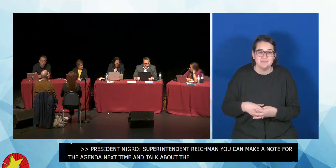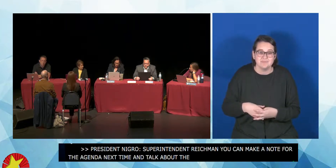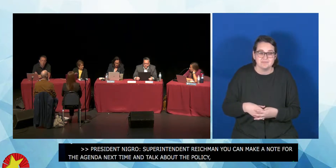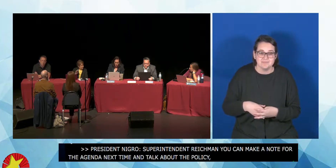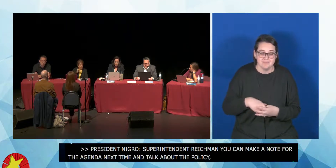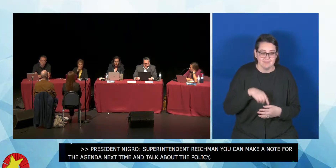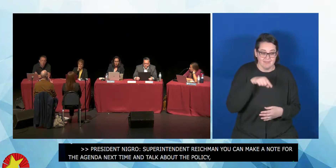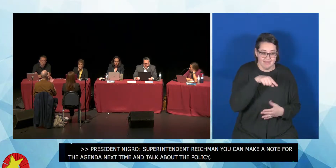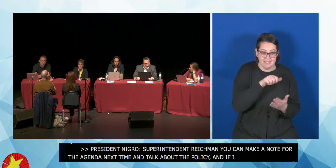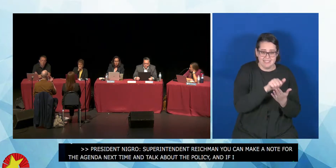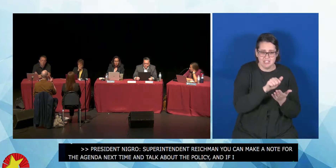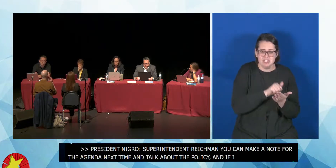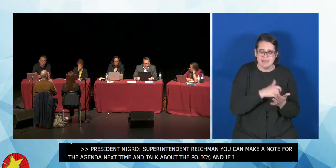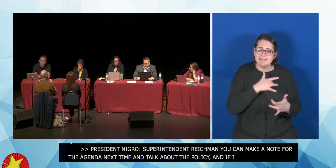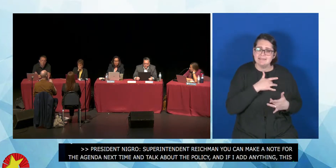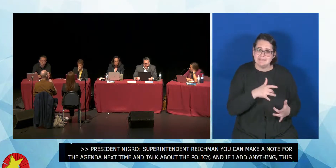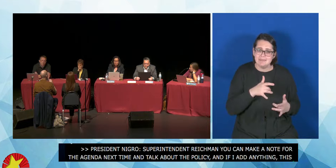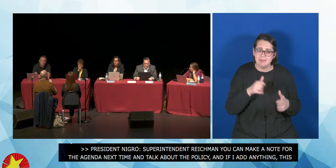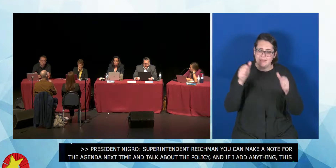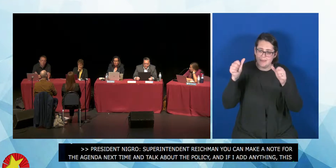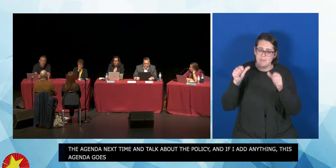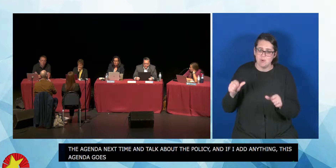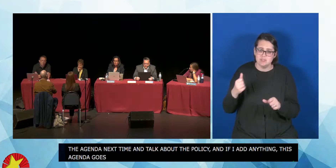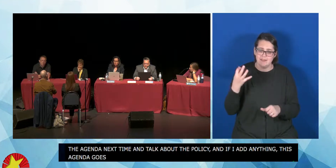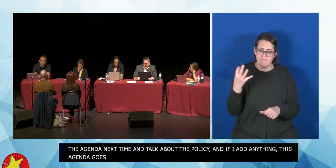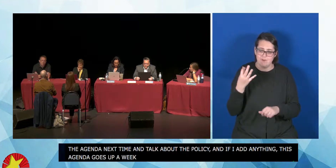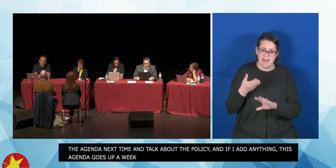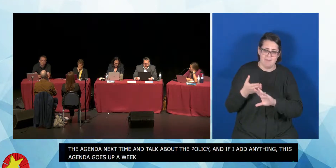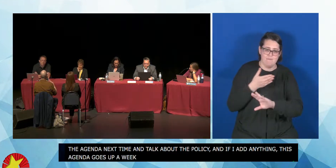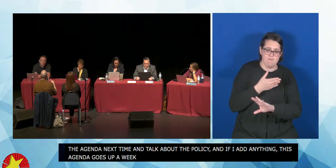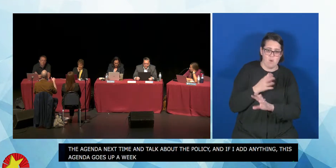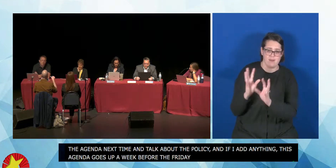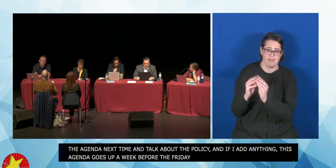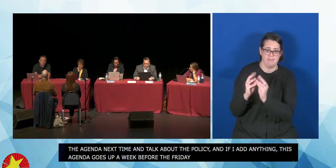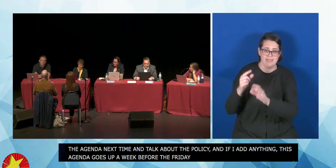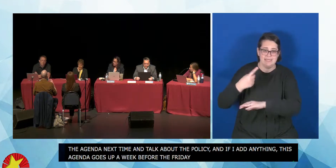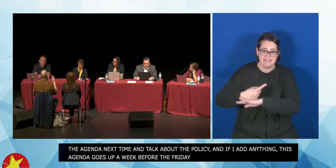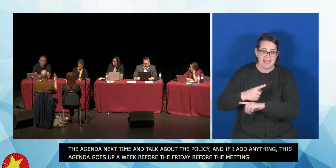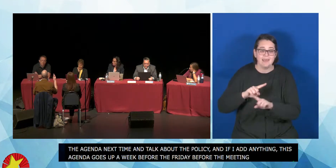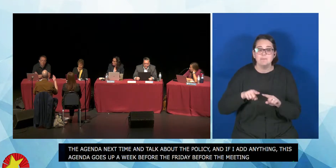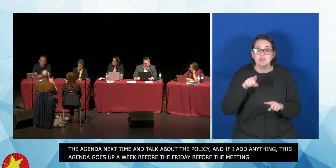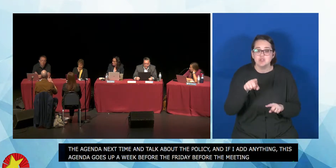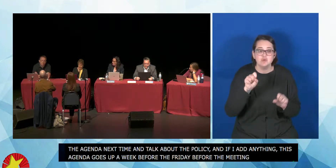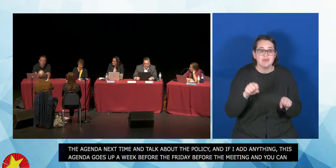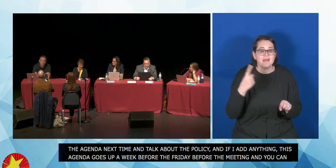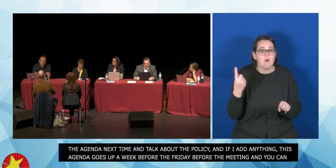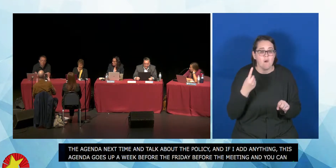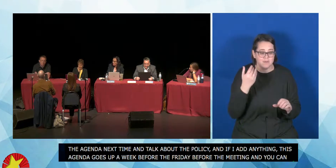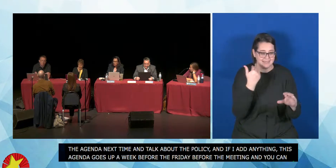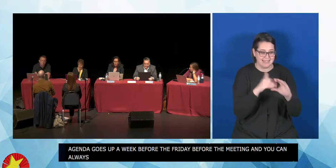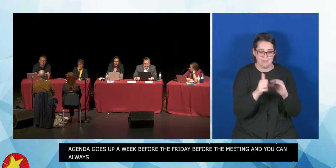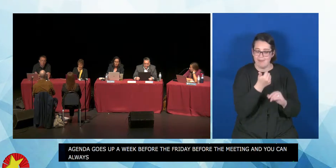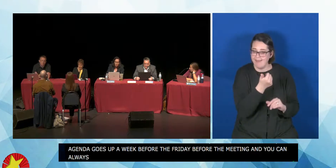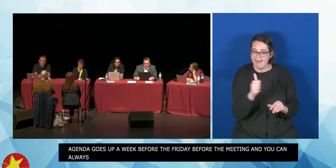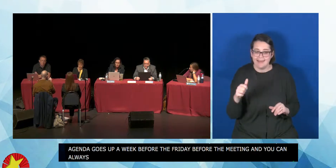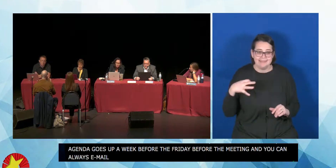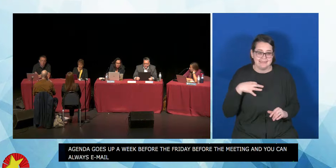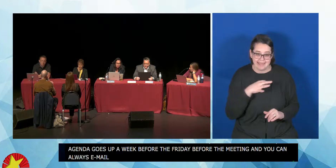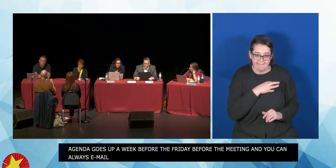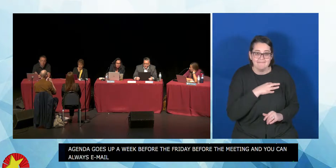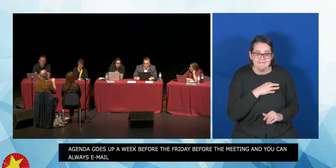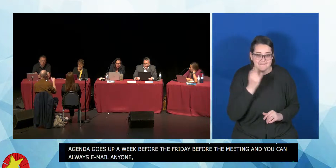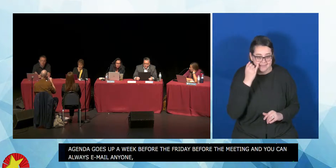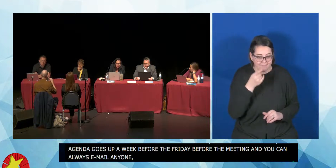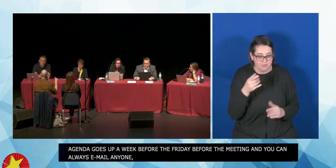agenda goes up usually a week before, the Friday before meeting. You can always email anyone, any of the staff, if you have